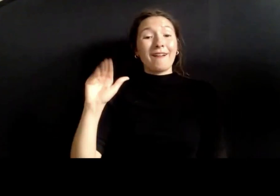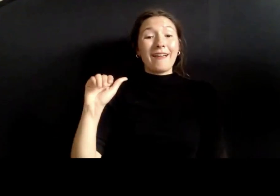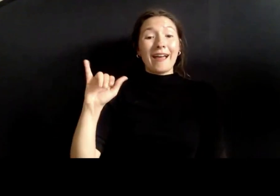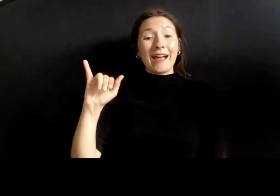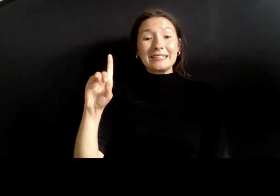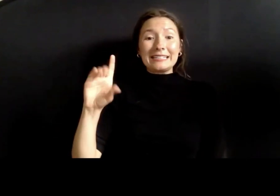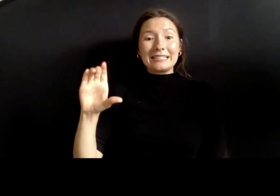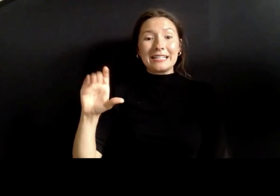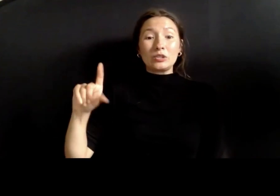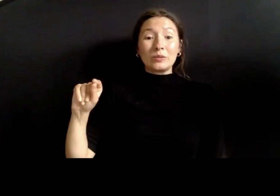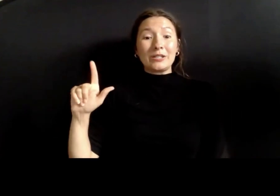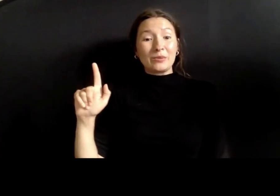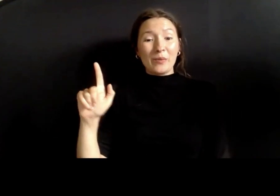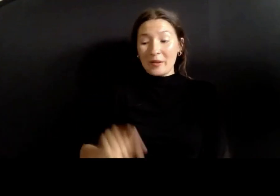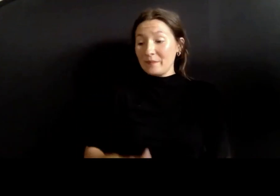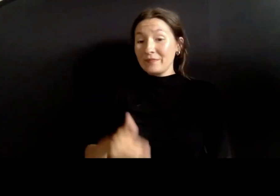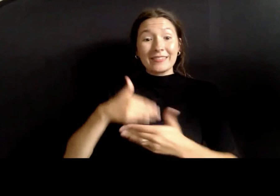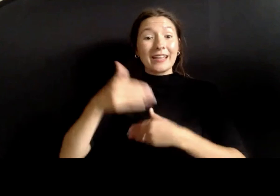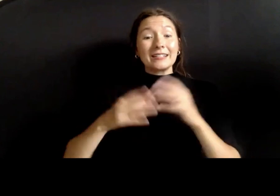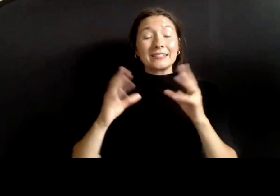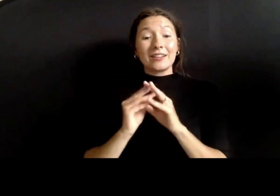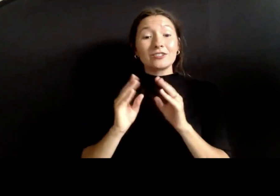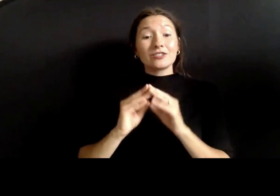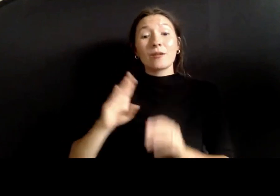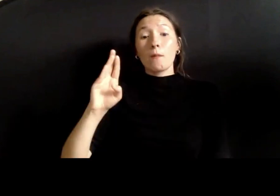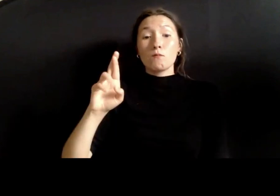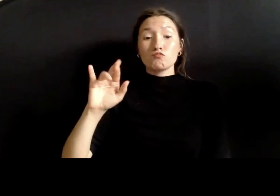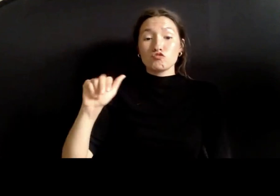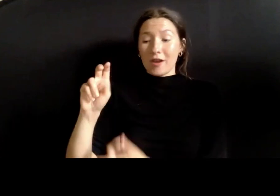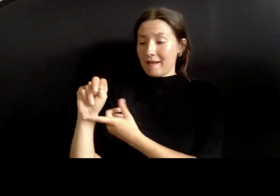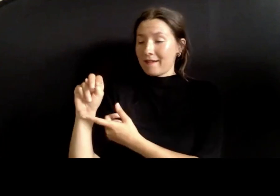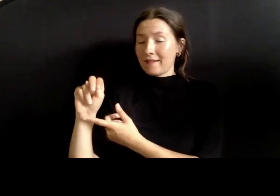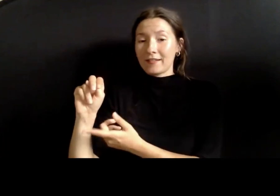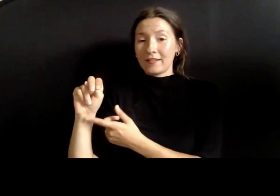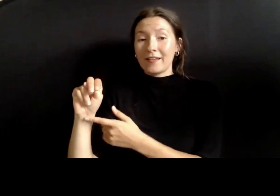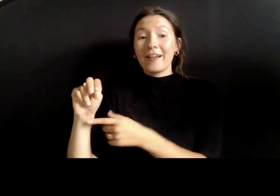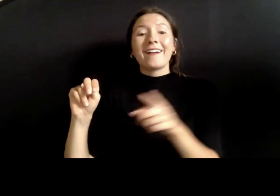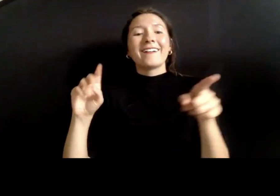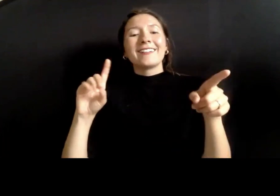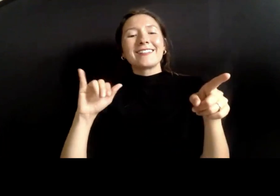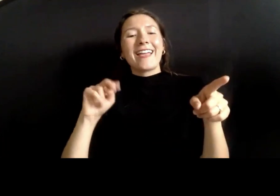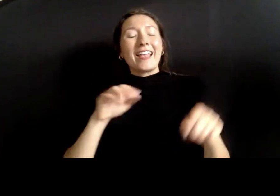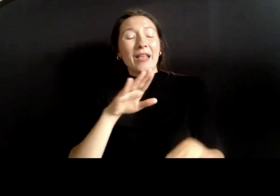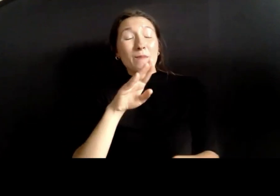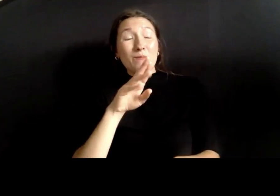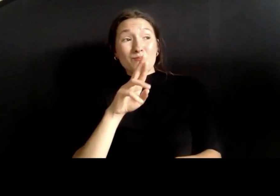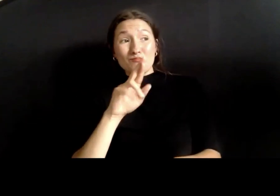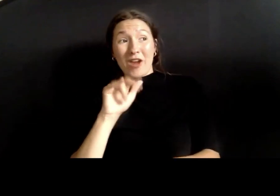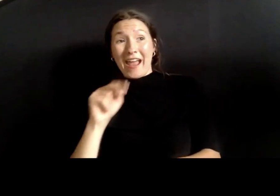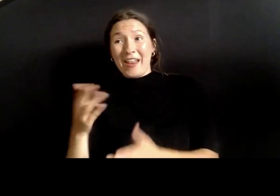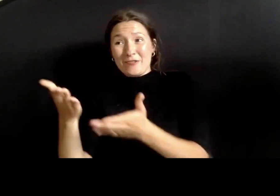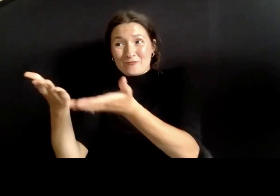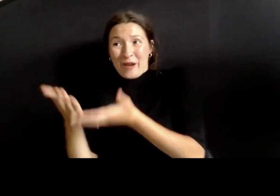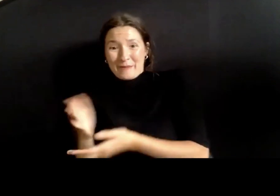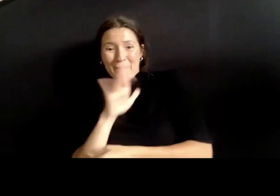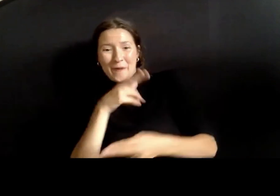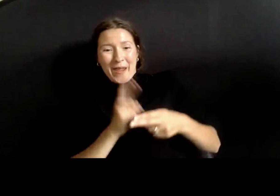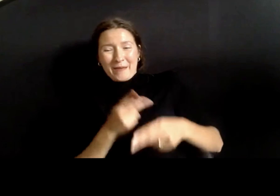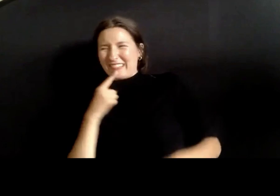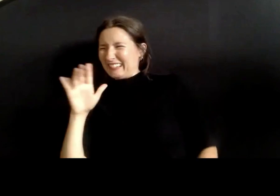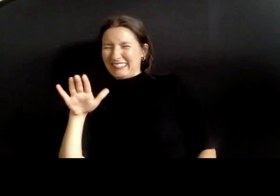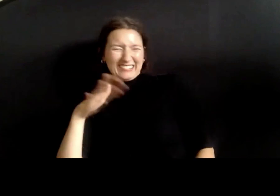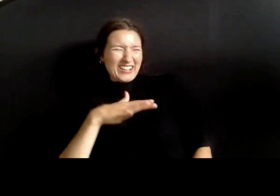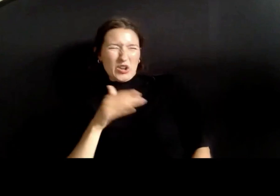had recommended that I reach out to you for this particular event. So kudos to Brian for that one. But he's going to be coming up